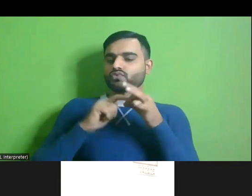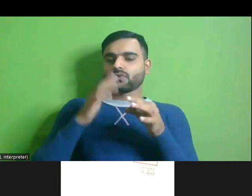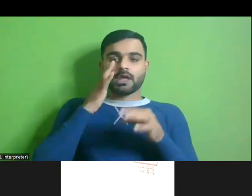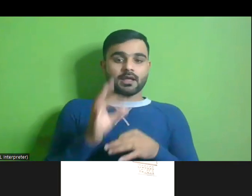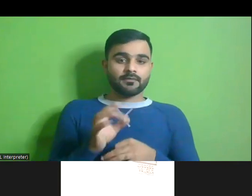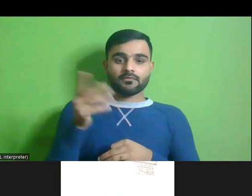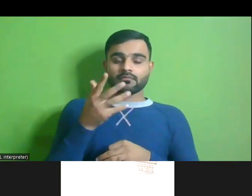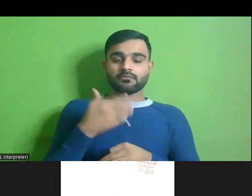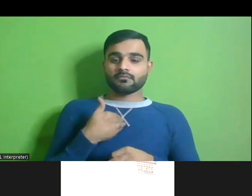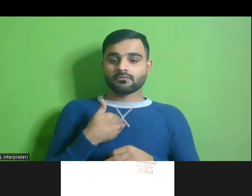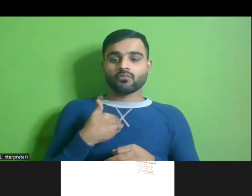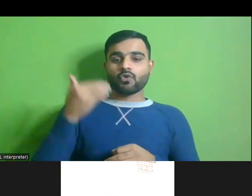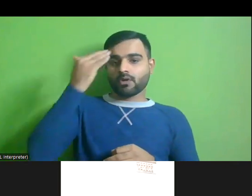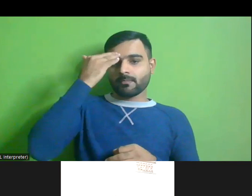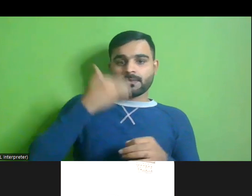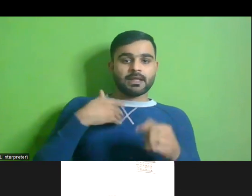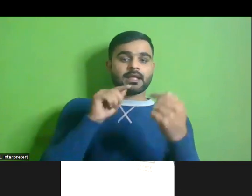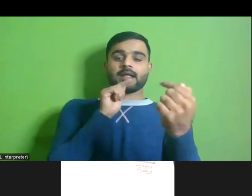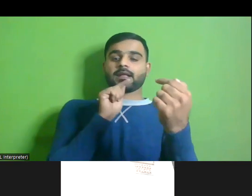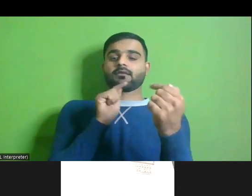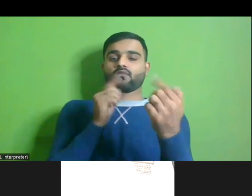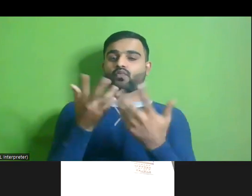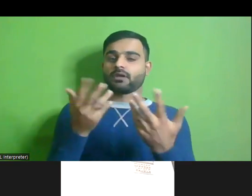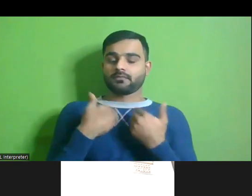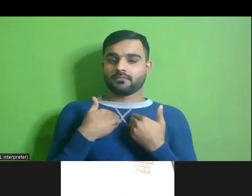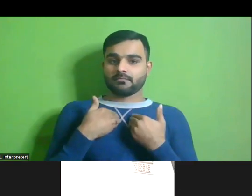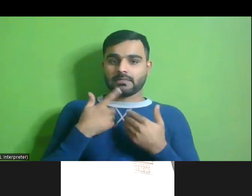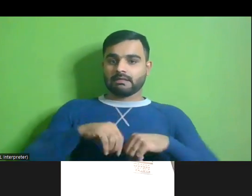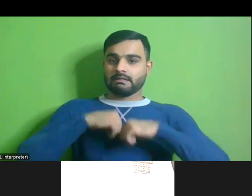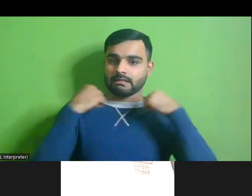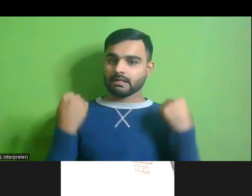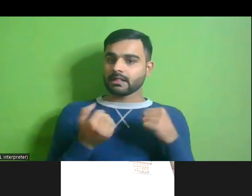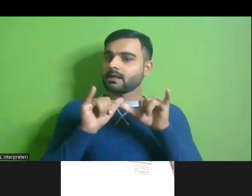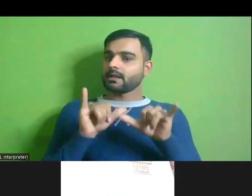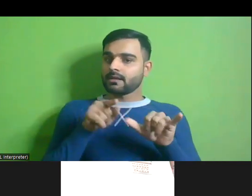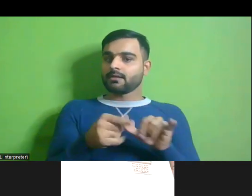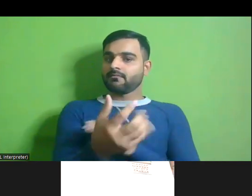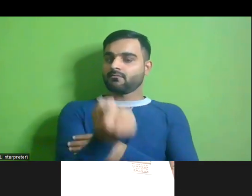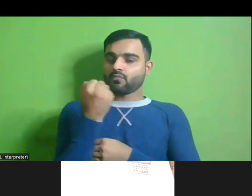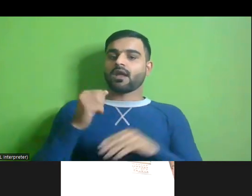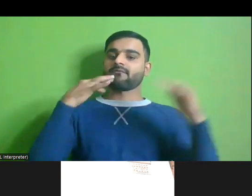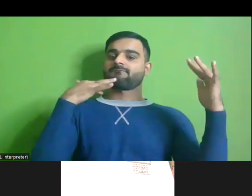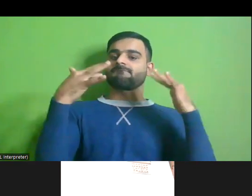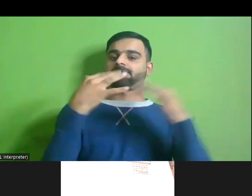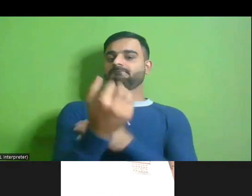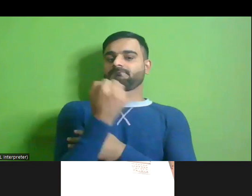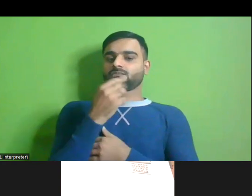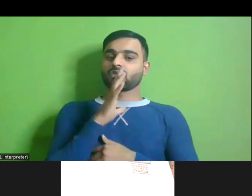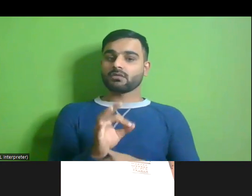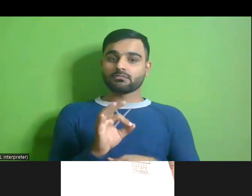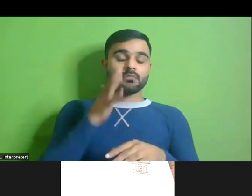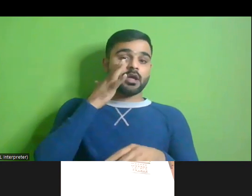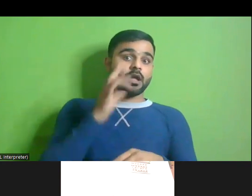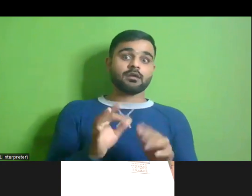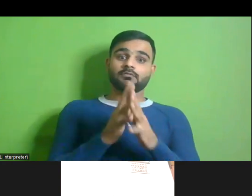important, because what my argument is that the struggle for land rights and the struggle for forest rights is really super